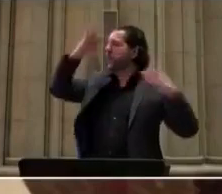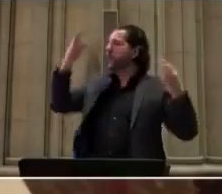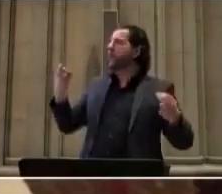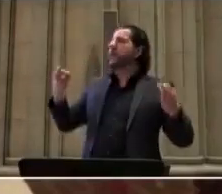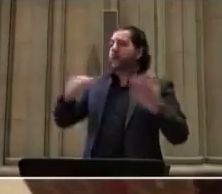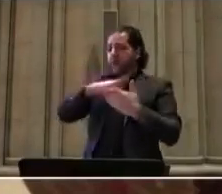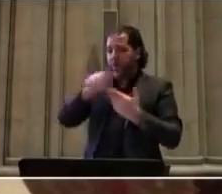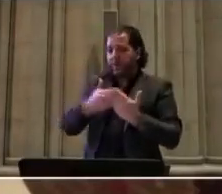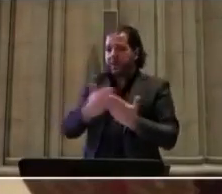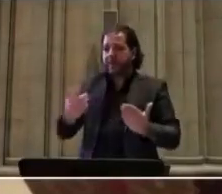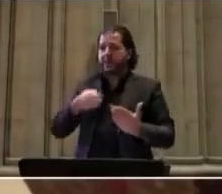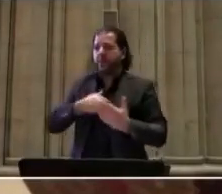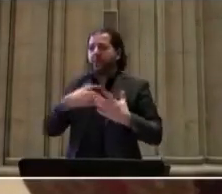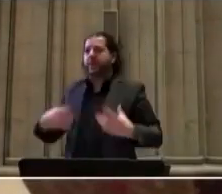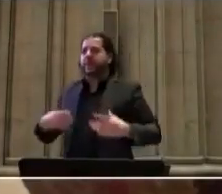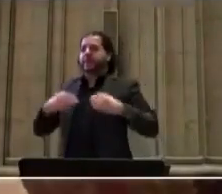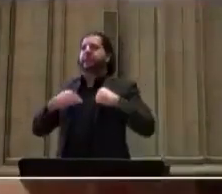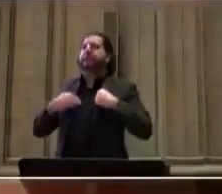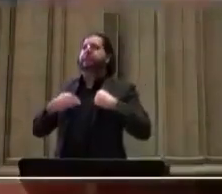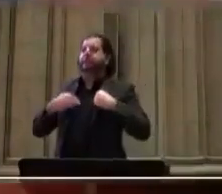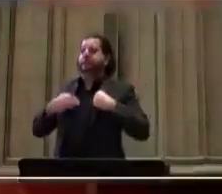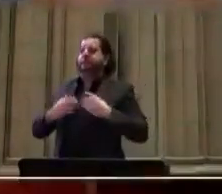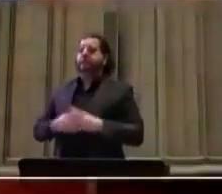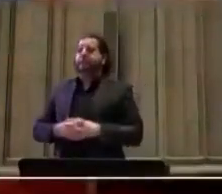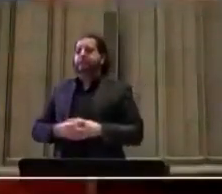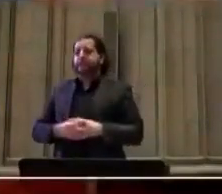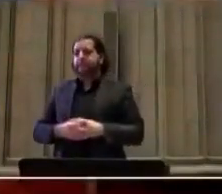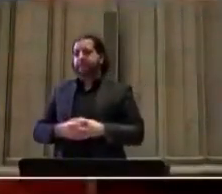in all that we undertake.